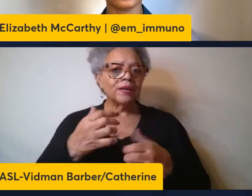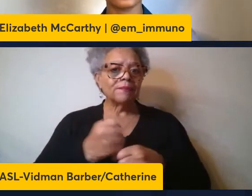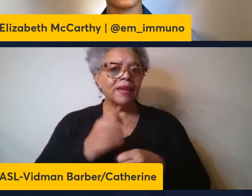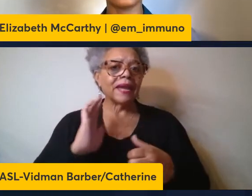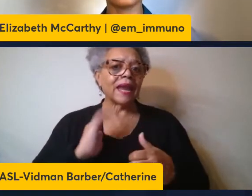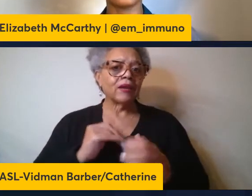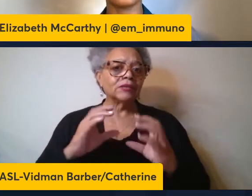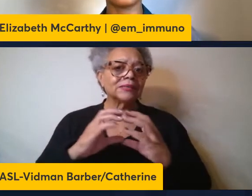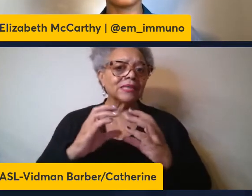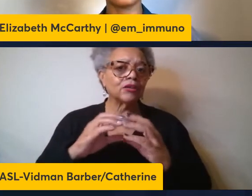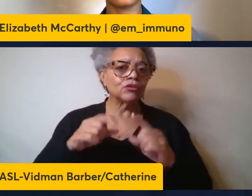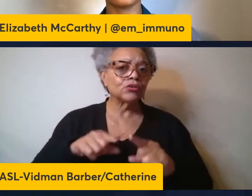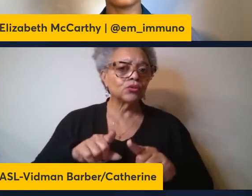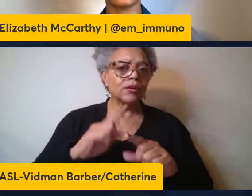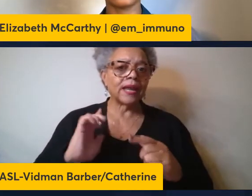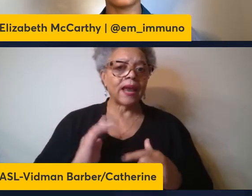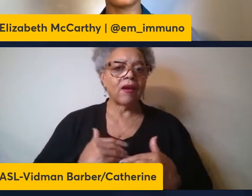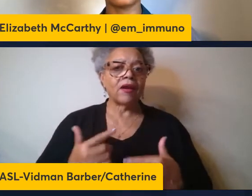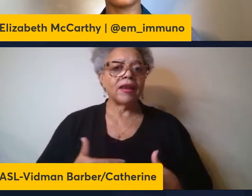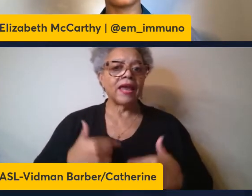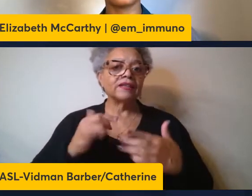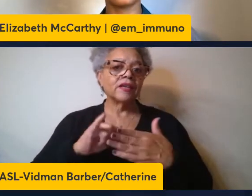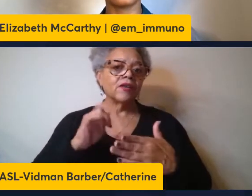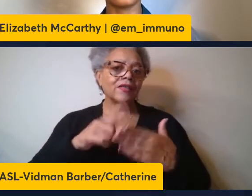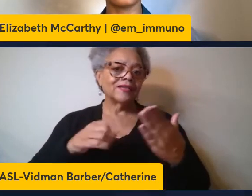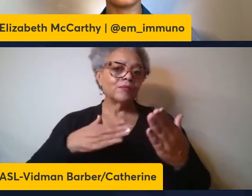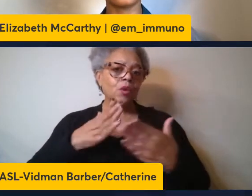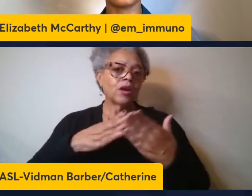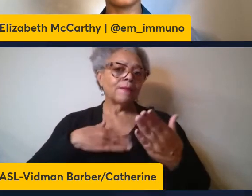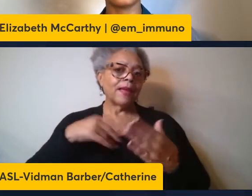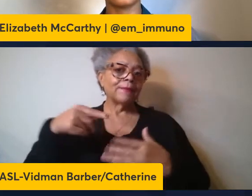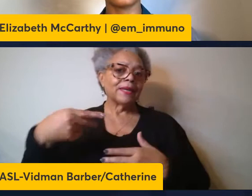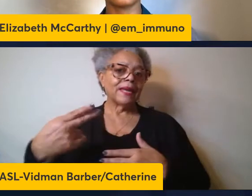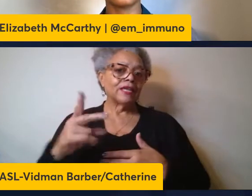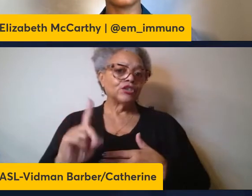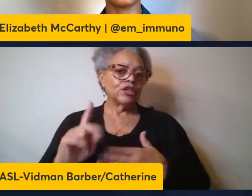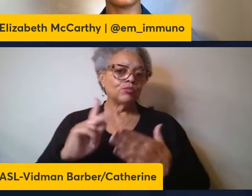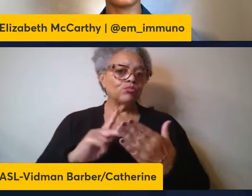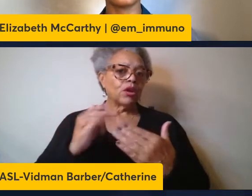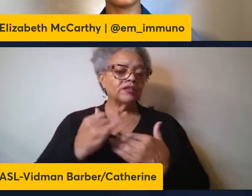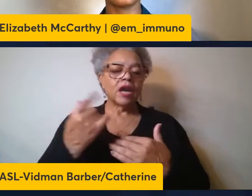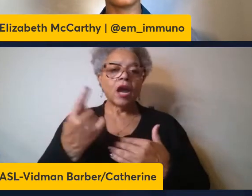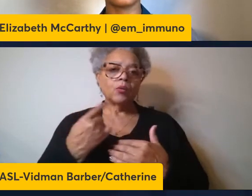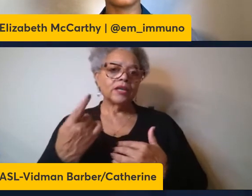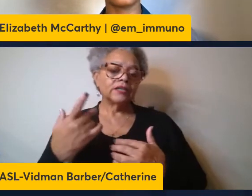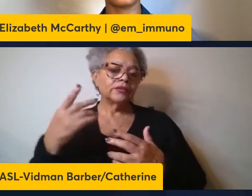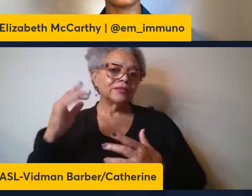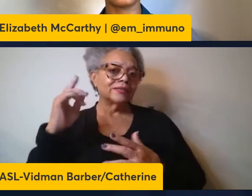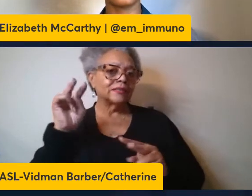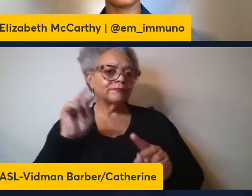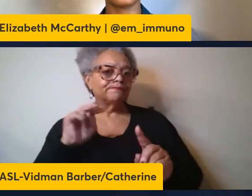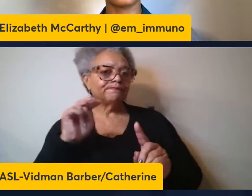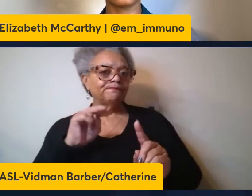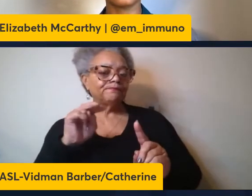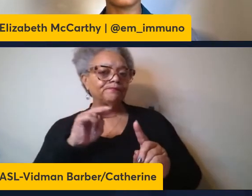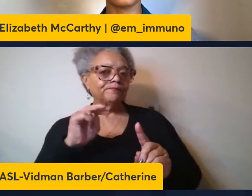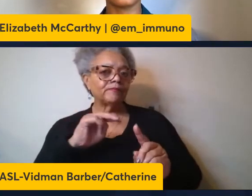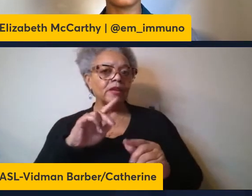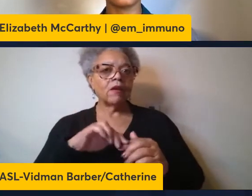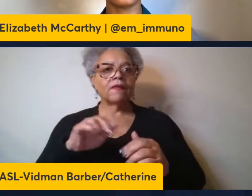fetal life. So that's what really drove my PhD project. And I was always sitting on the more bioinformatics data analysis side of